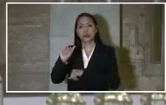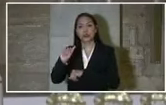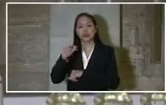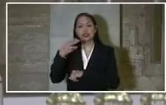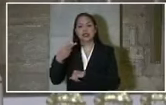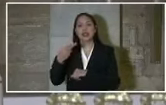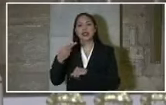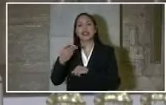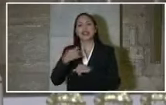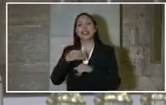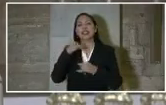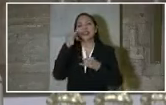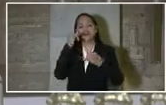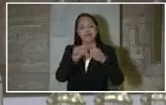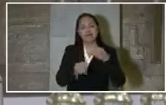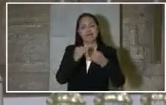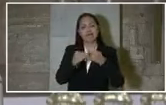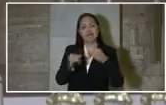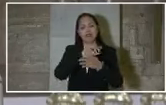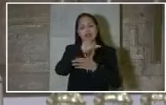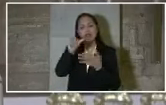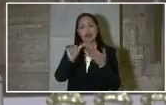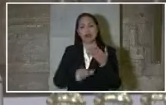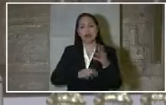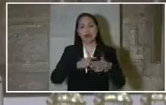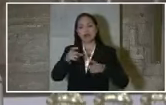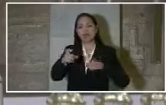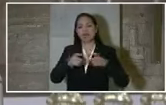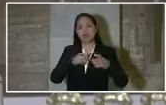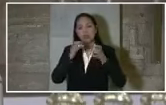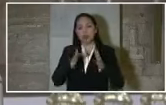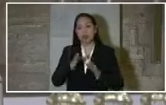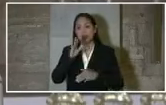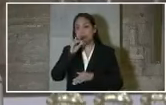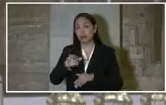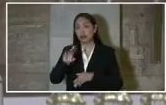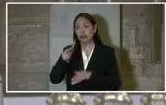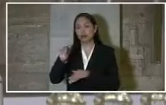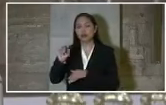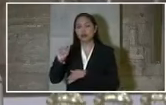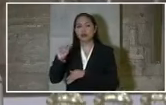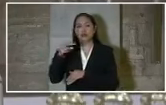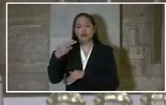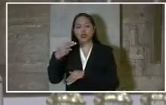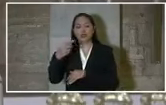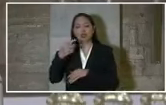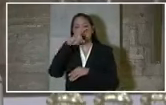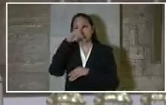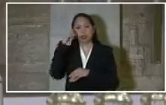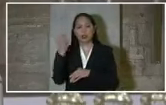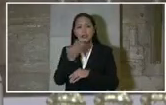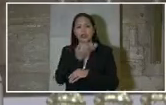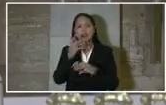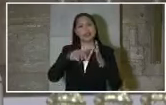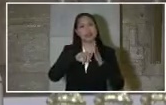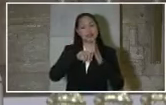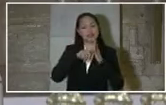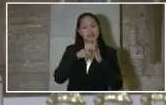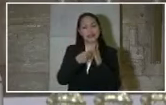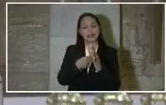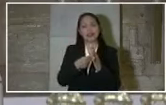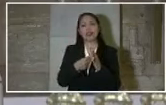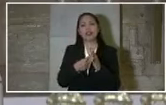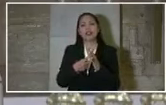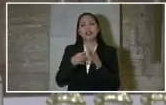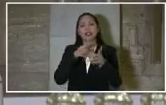least among the rulers of Judah, since from you shall come a ruler who is to shepherd